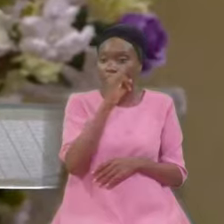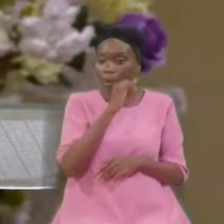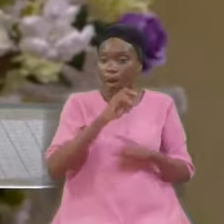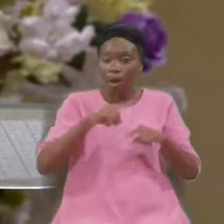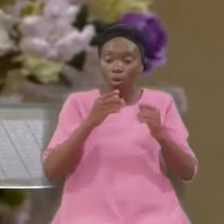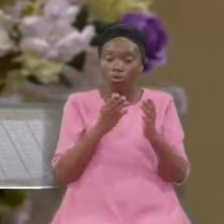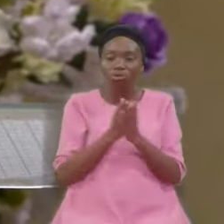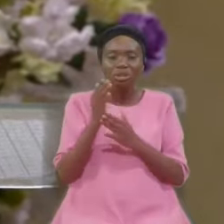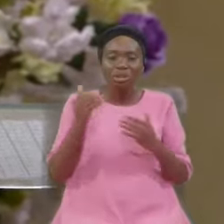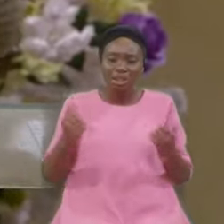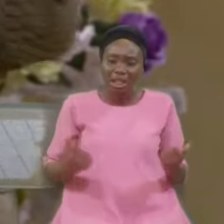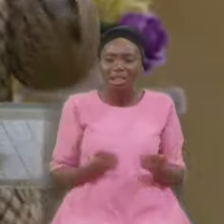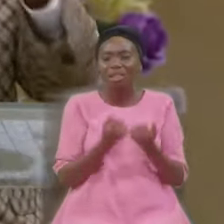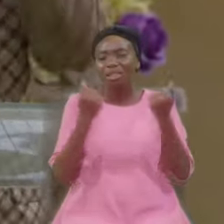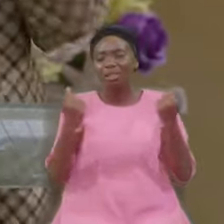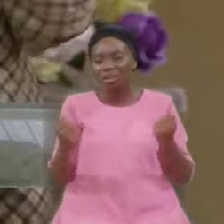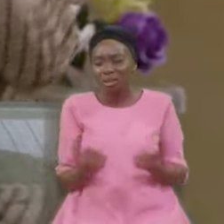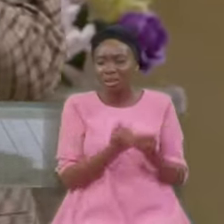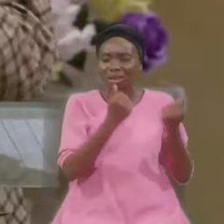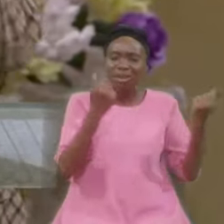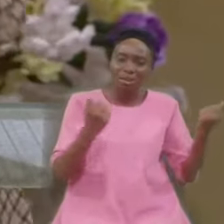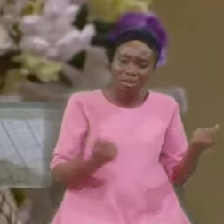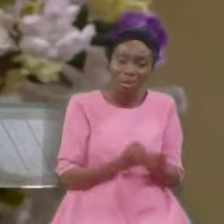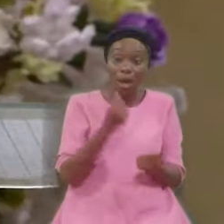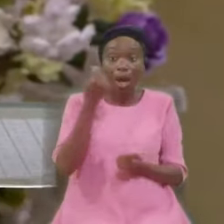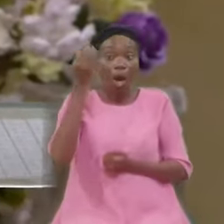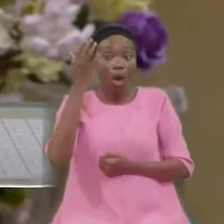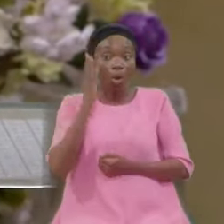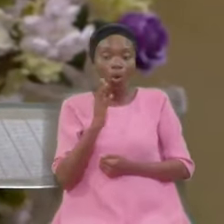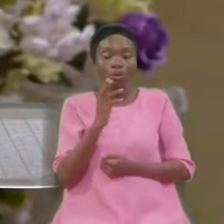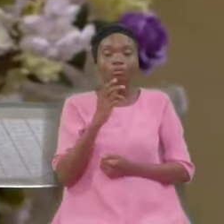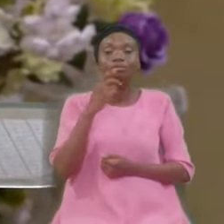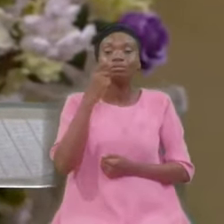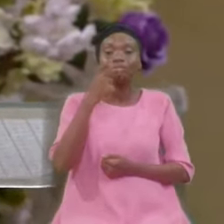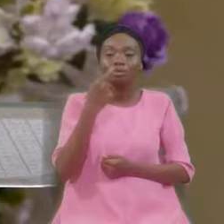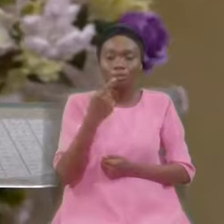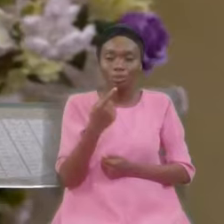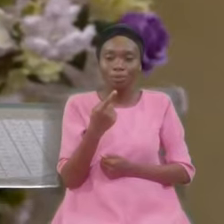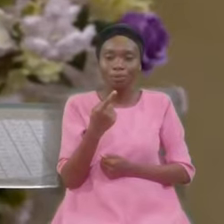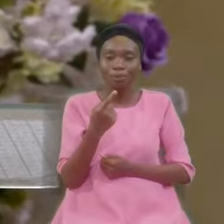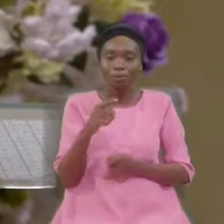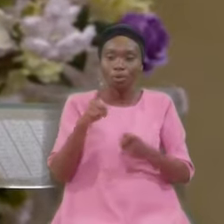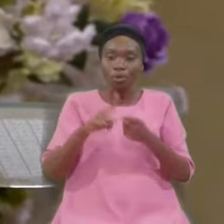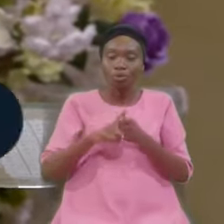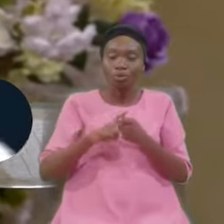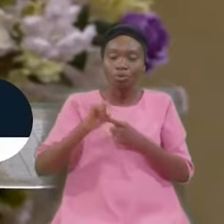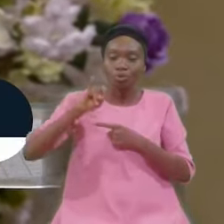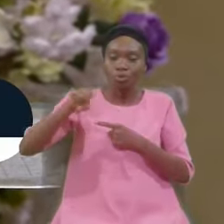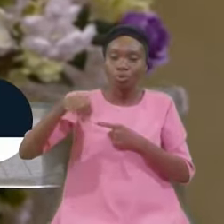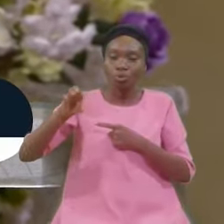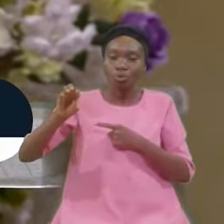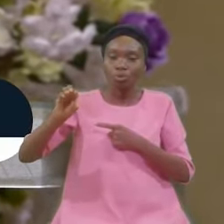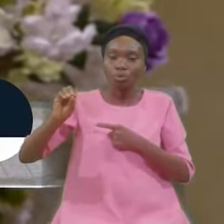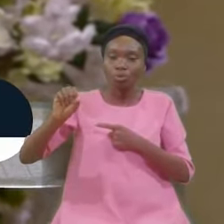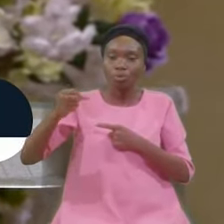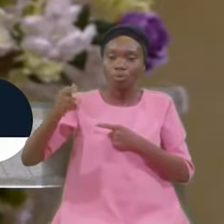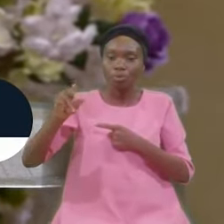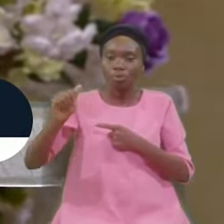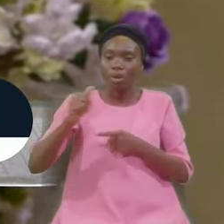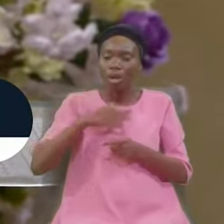through challenge from challenge to challenge, God spoke to Joshua and God told